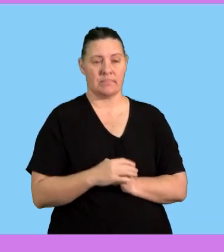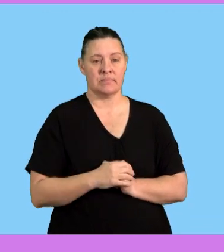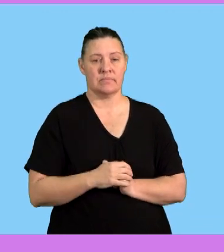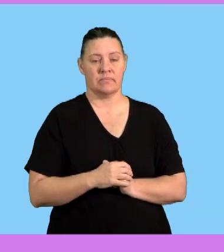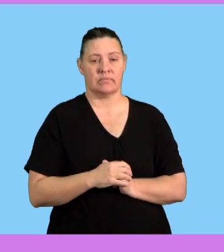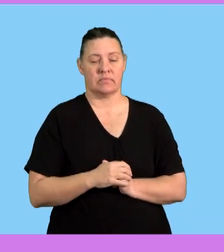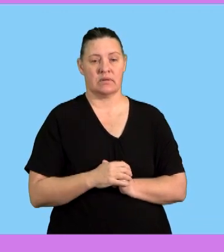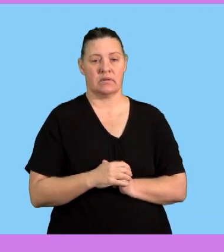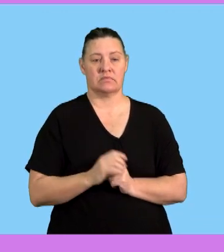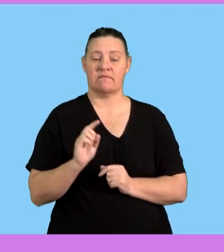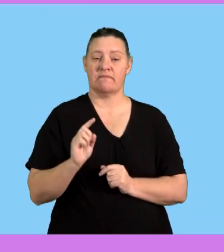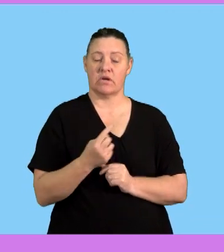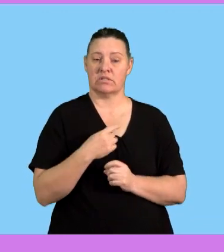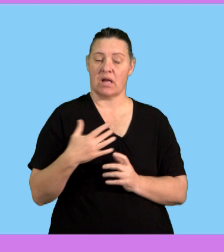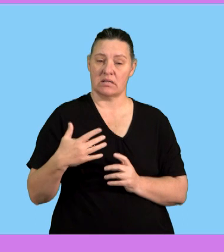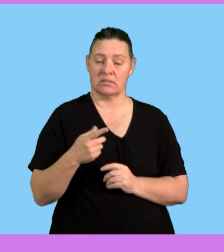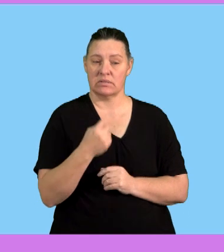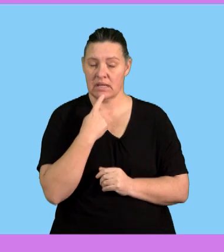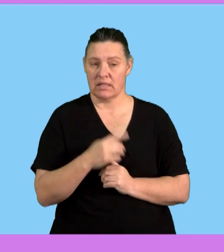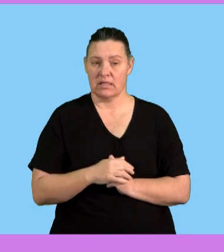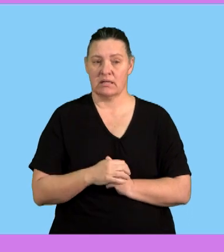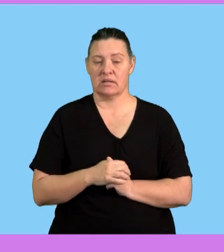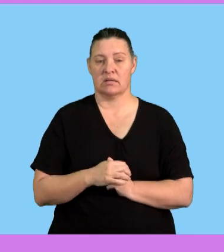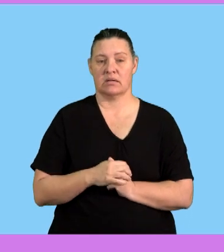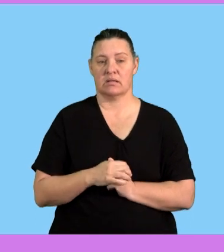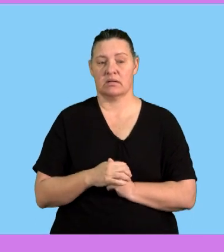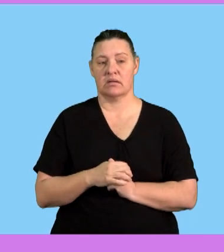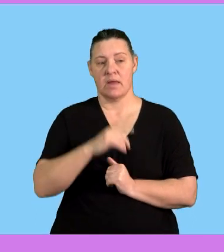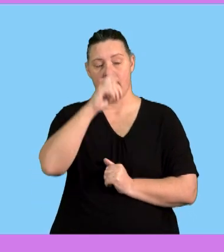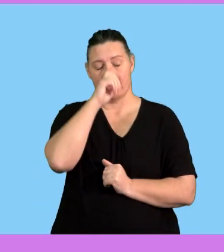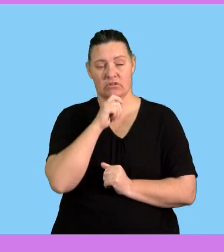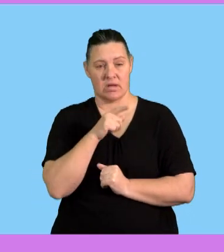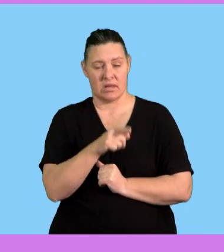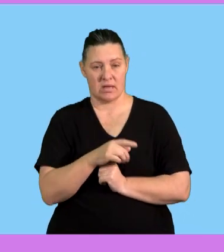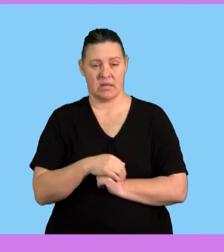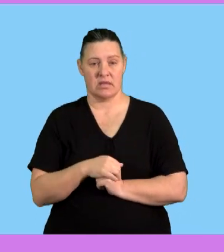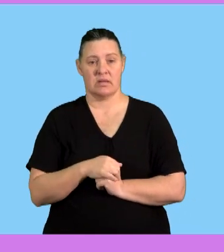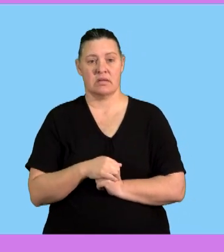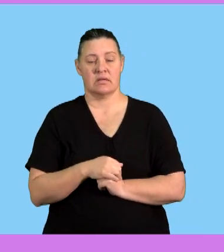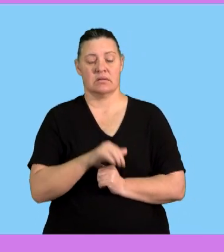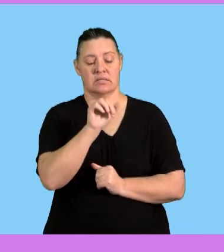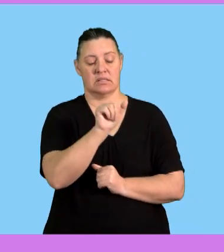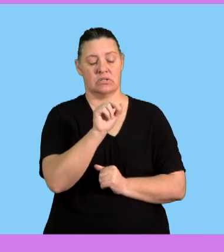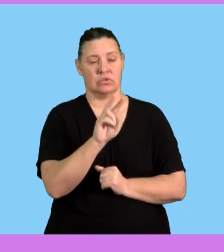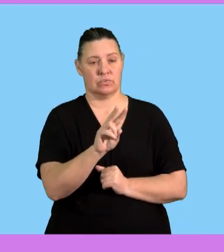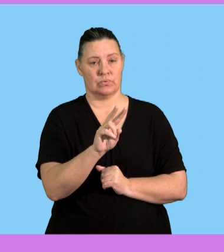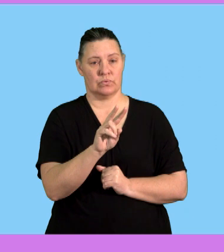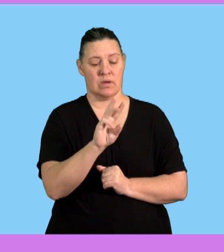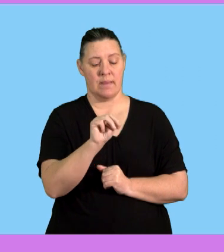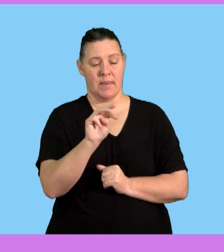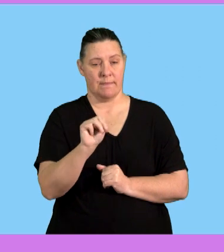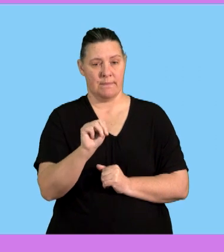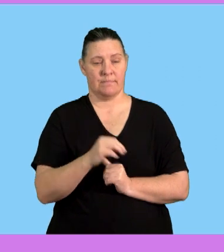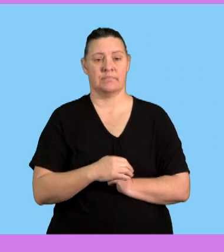therefore, I'll first start off by indicating the height on the picture or in the diagram, which is 62